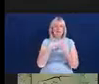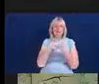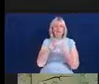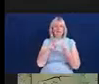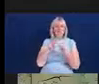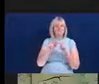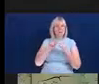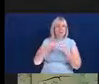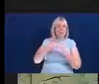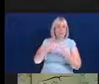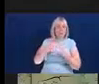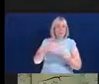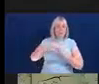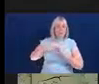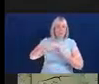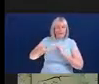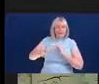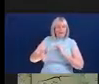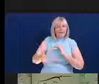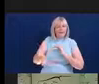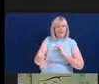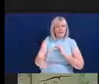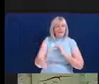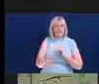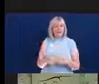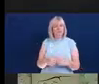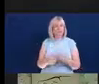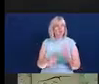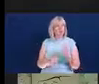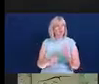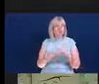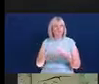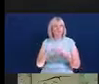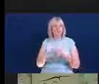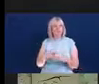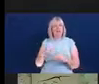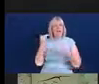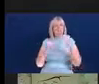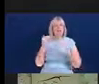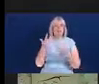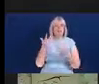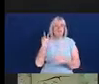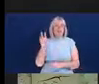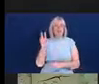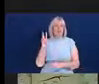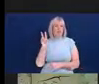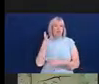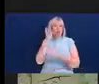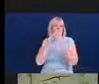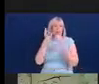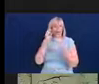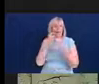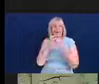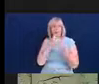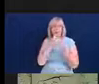So if an adult, parent is dealing with learning how these things affect them and how to work well at work and how